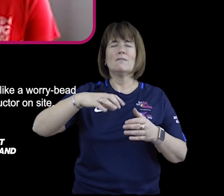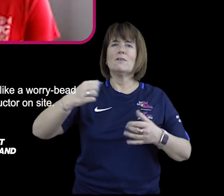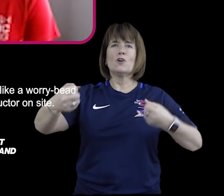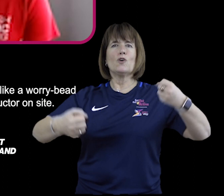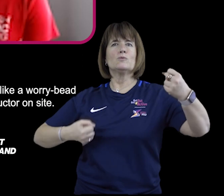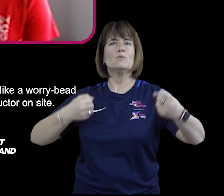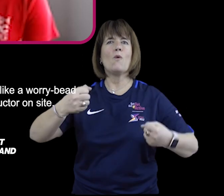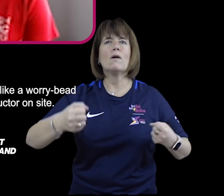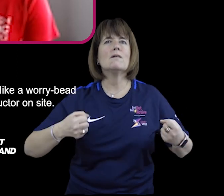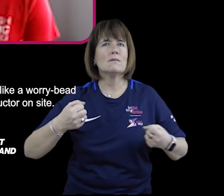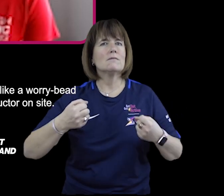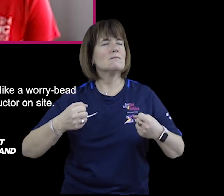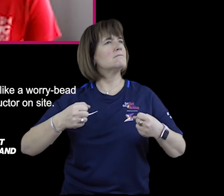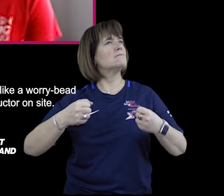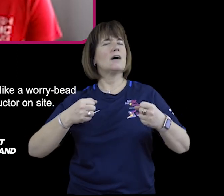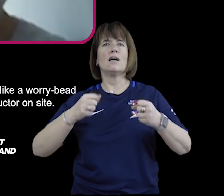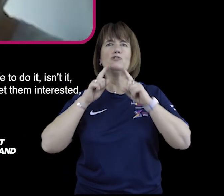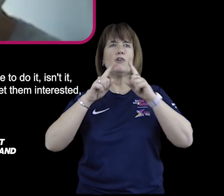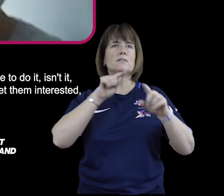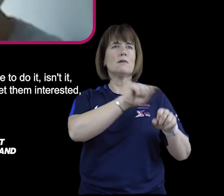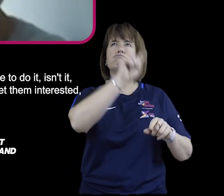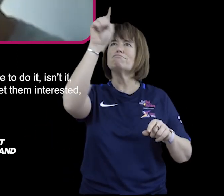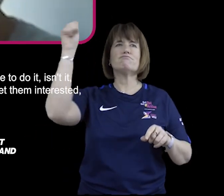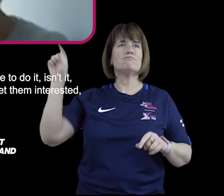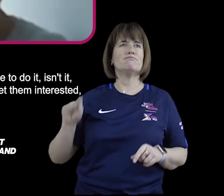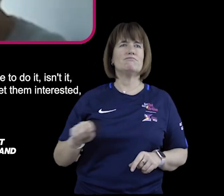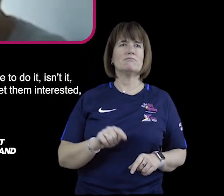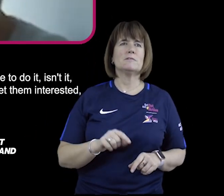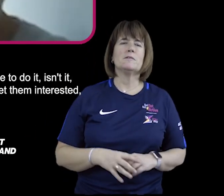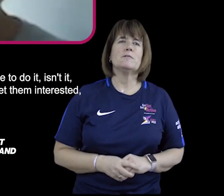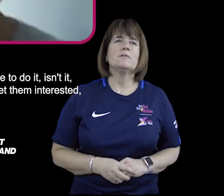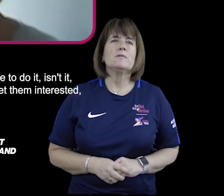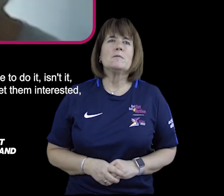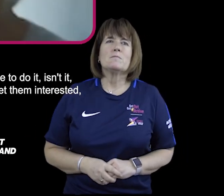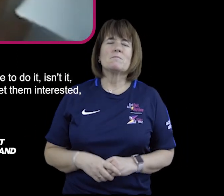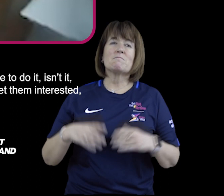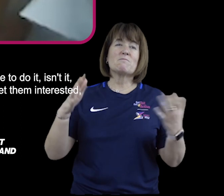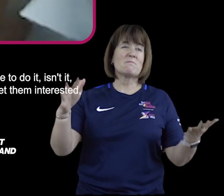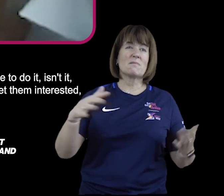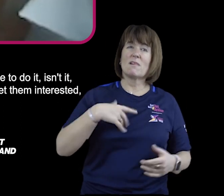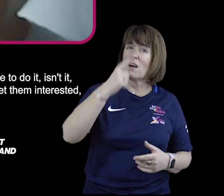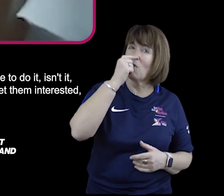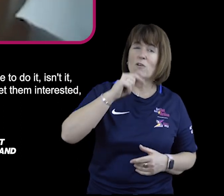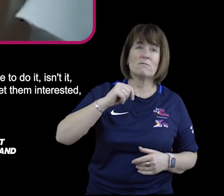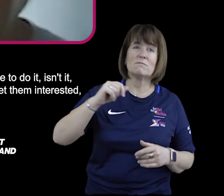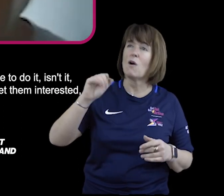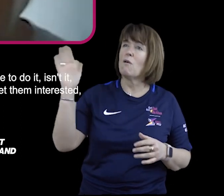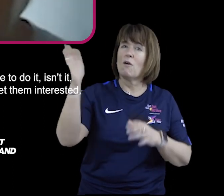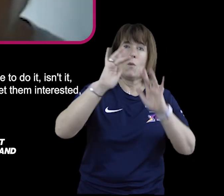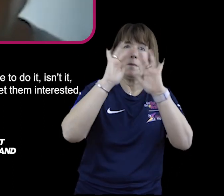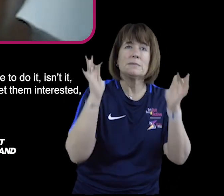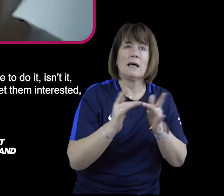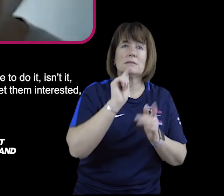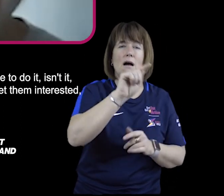Nordic Walking instructor on site. Yes, it would be. Well, if it could be on every site, it